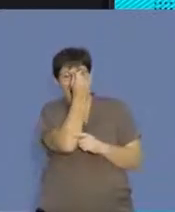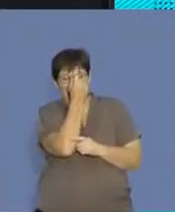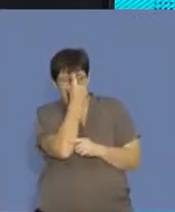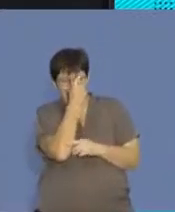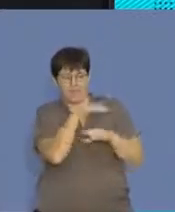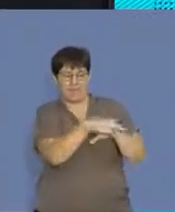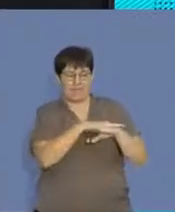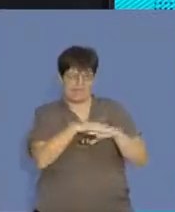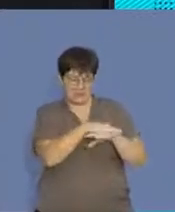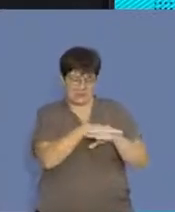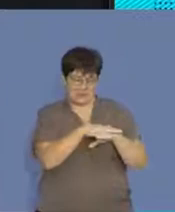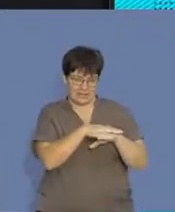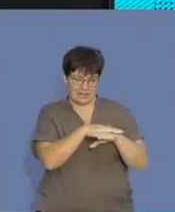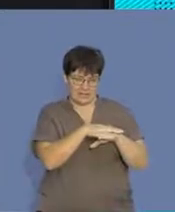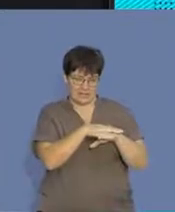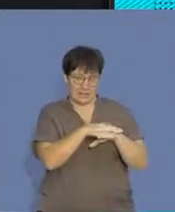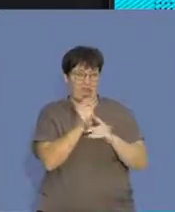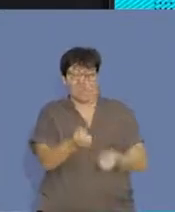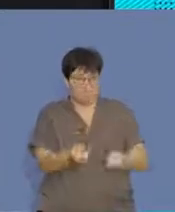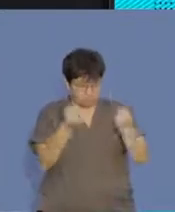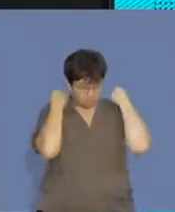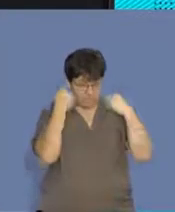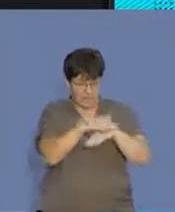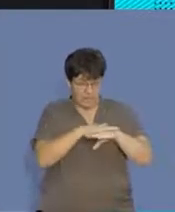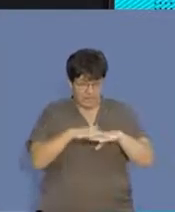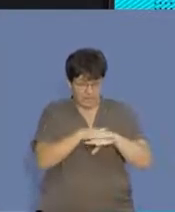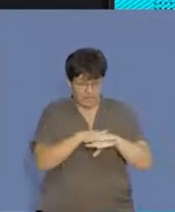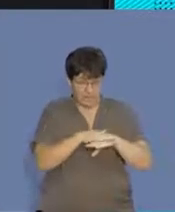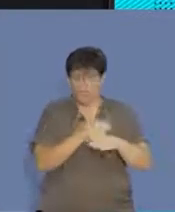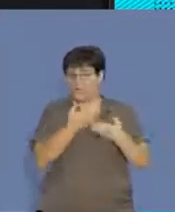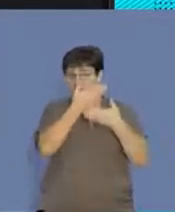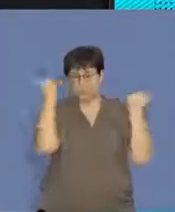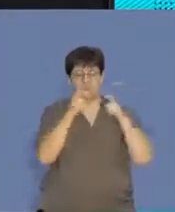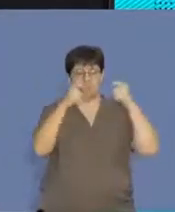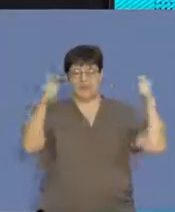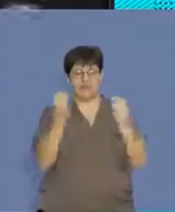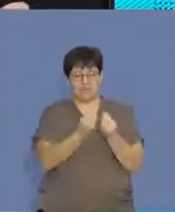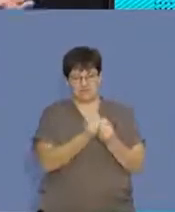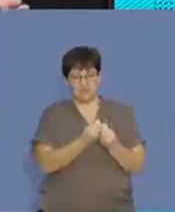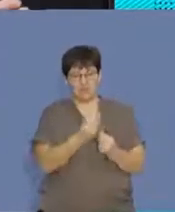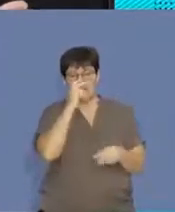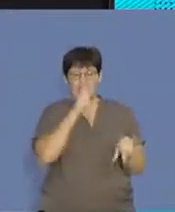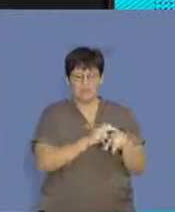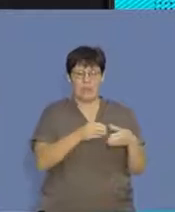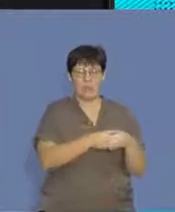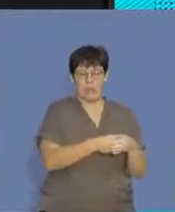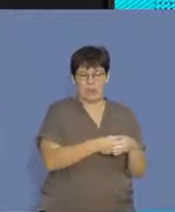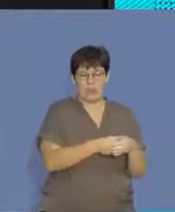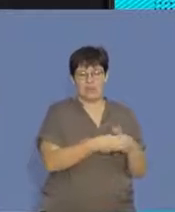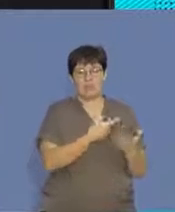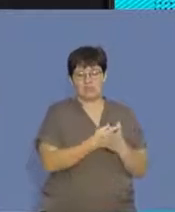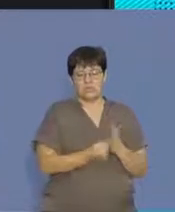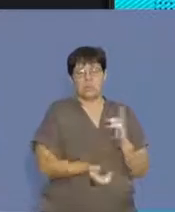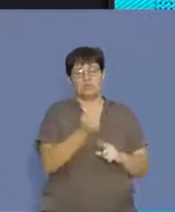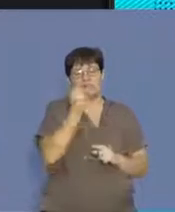just to understand the basics. If you do not know that, then you will not know the bigger things. So you need to know the